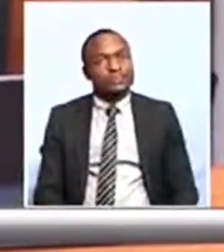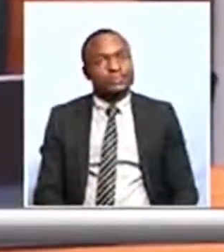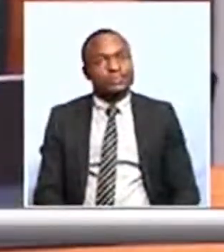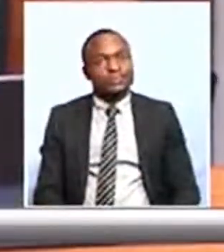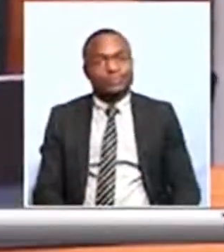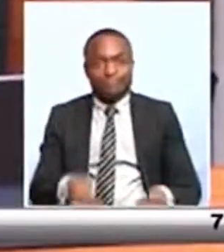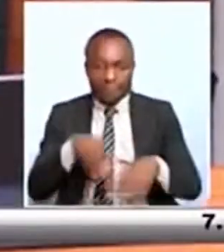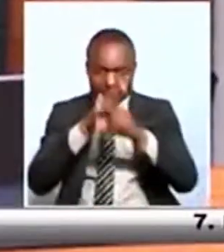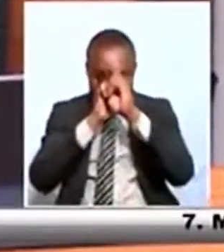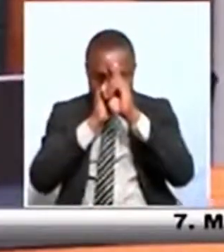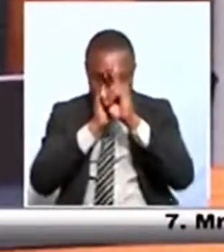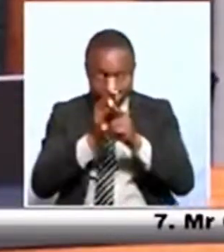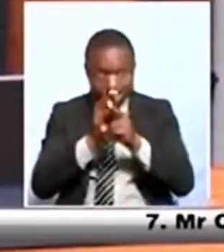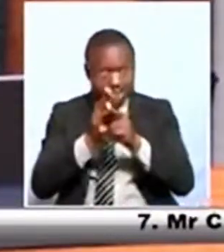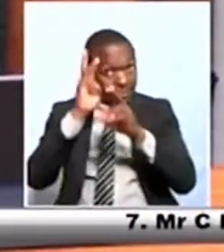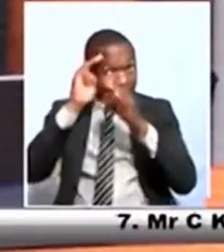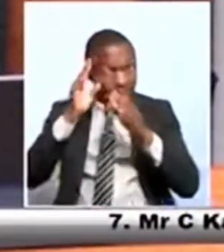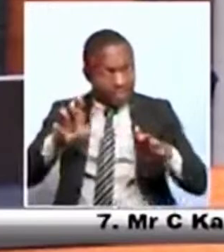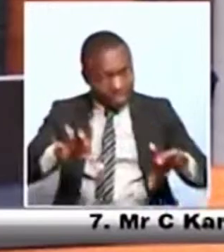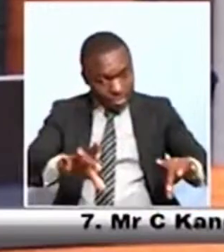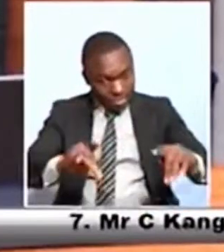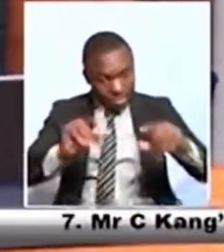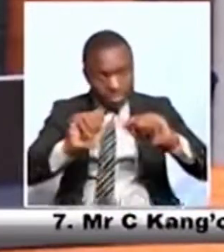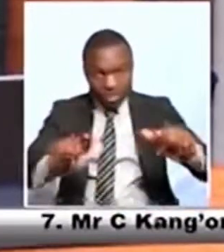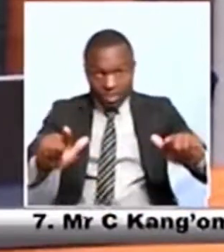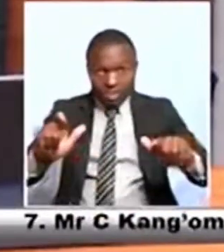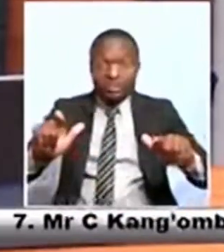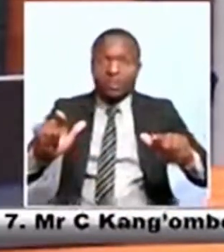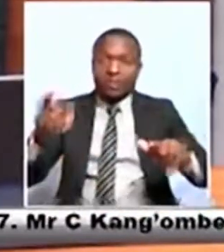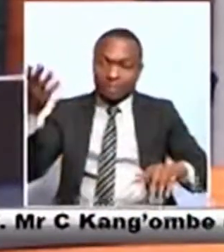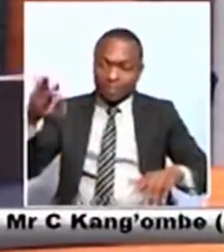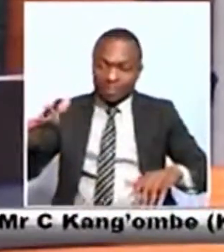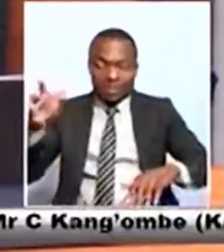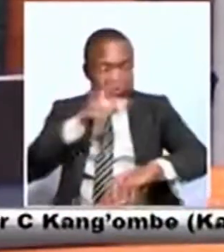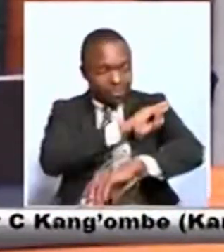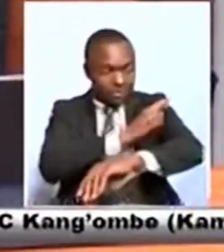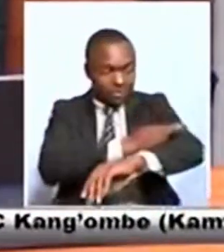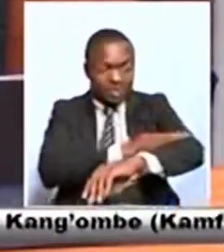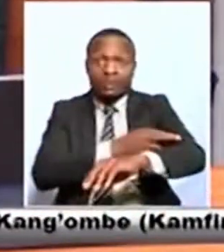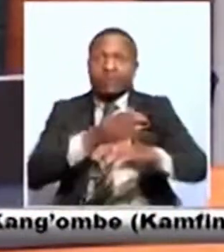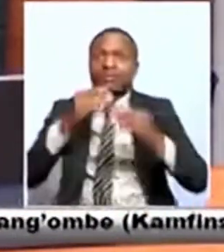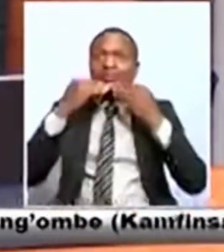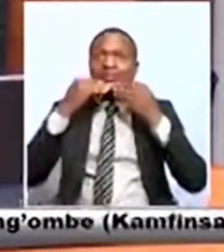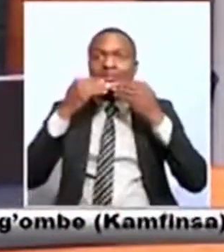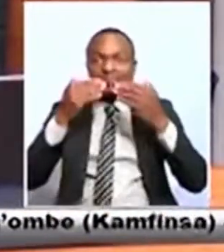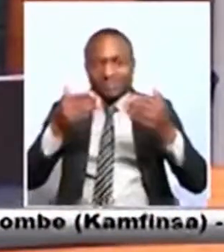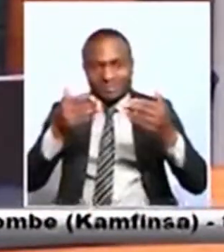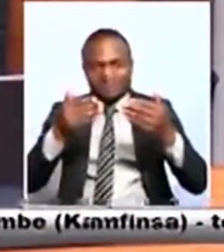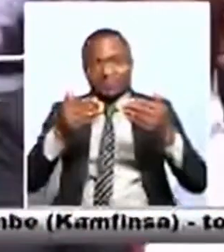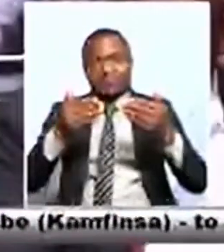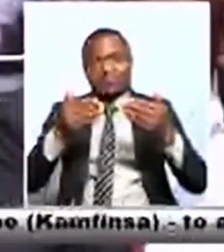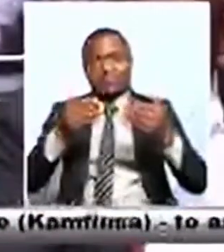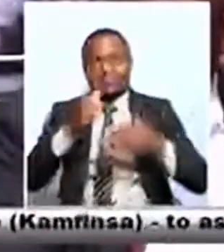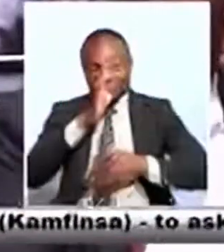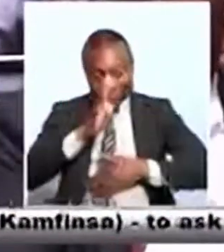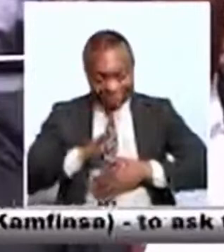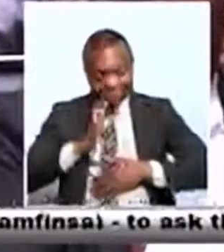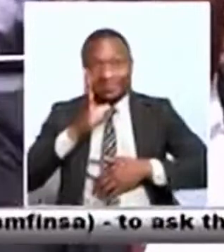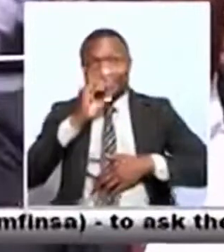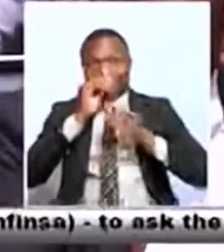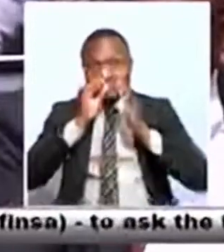The Honorable Minister of Lands and Natural Resources. Thank you very much, Madam